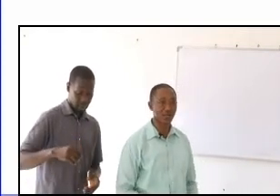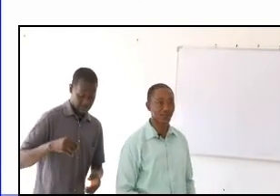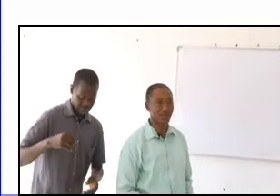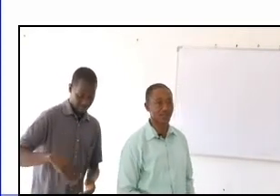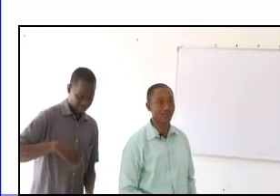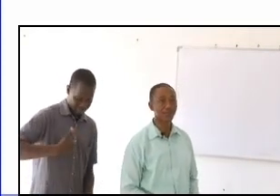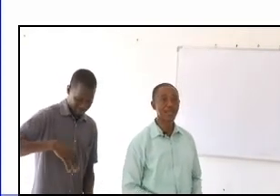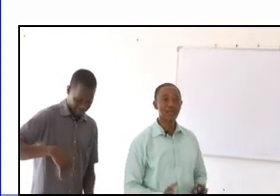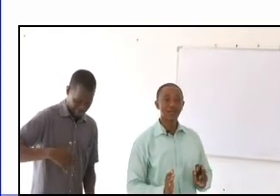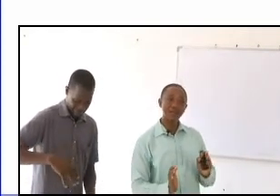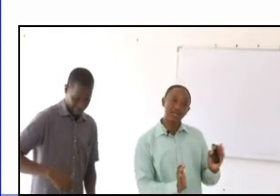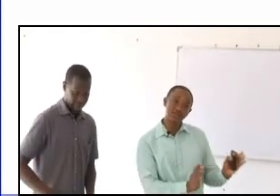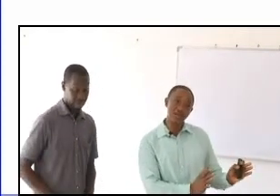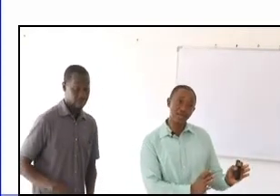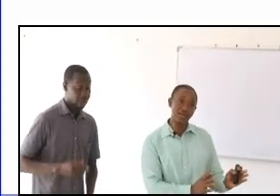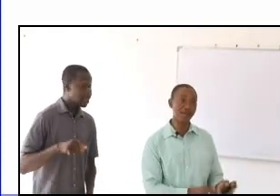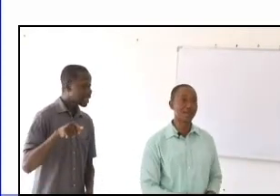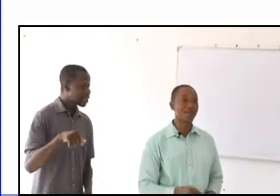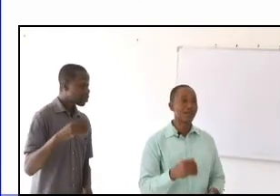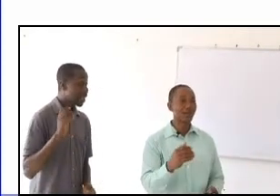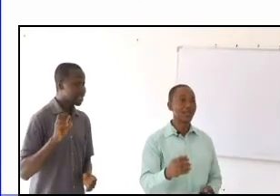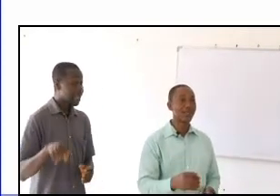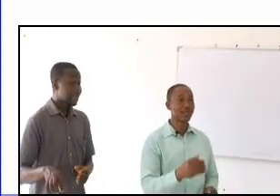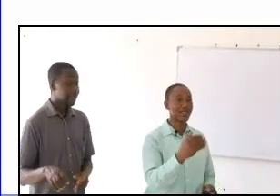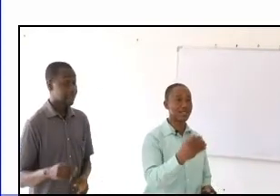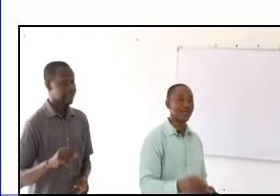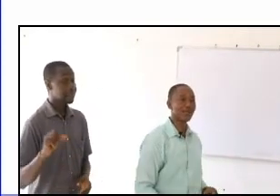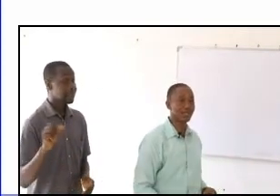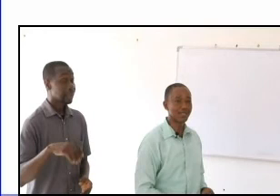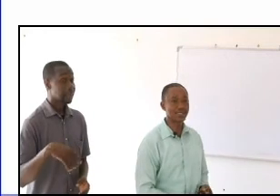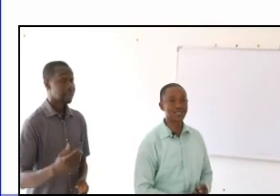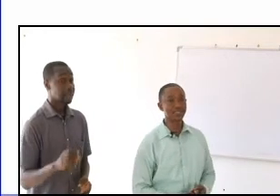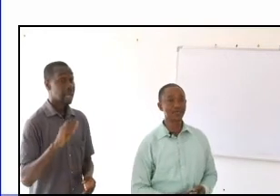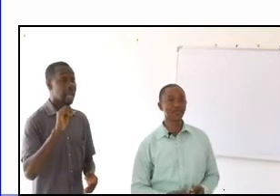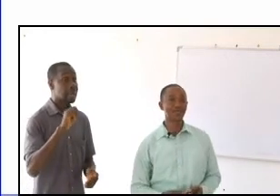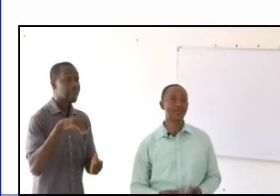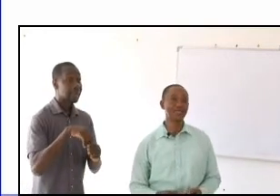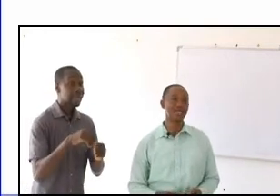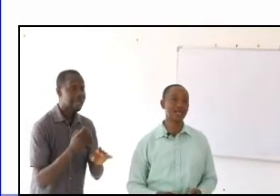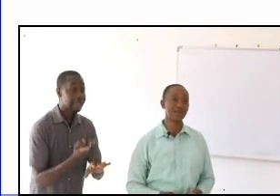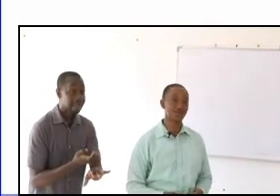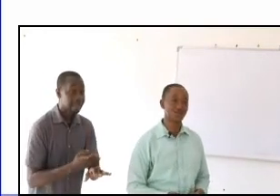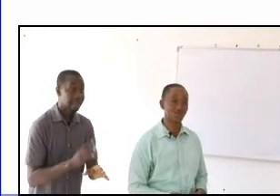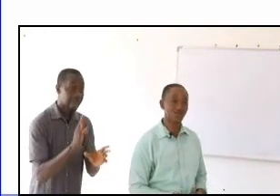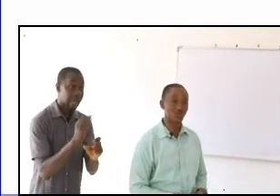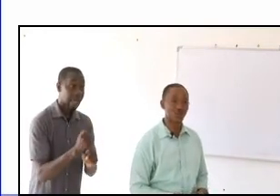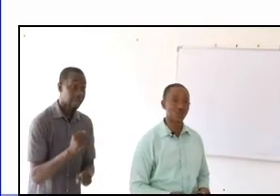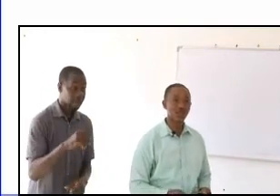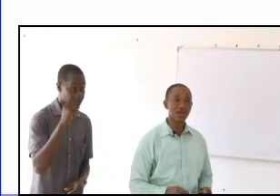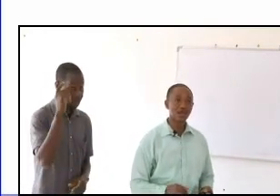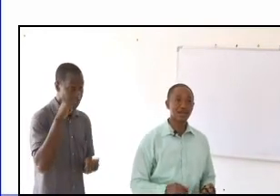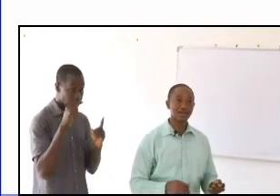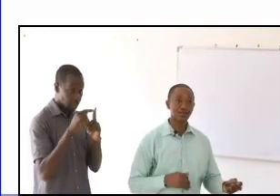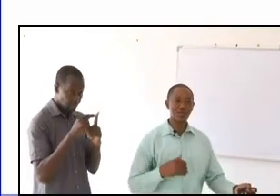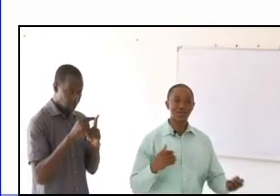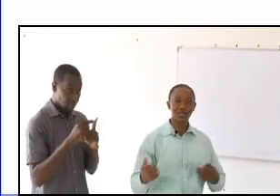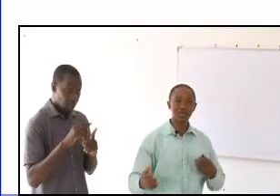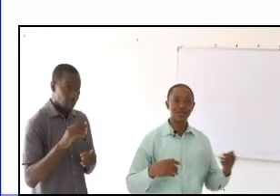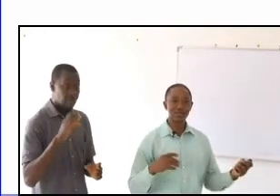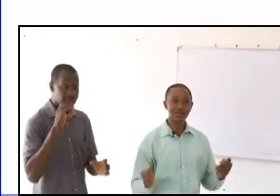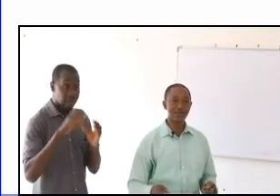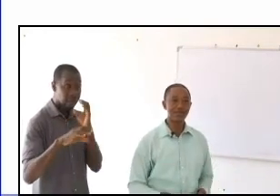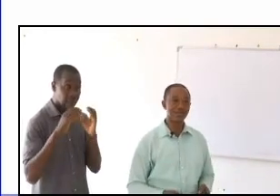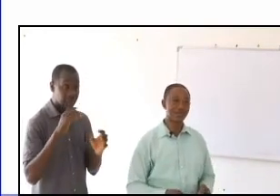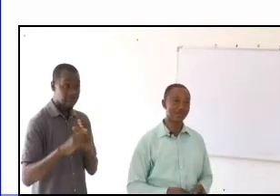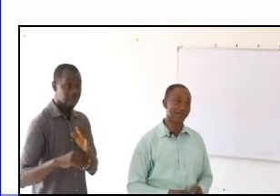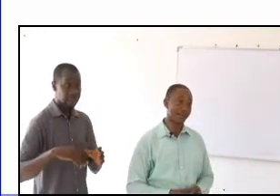hot charcoal and so on. But that's one area. The other area is the endocrine system that helps us to communicate